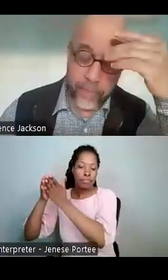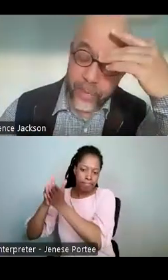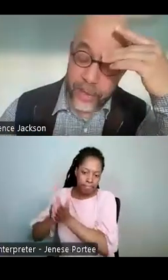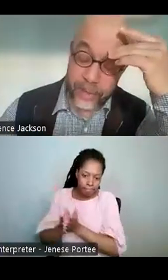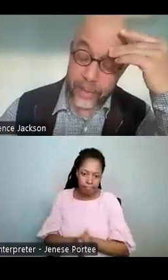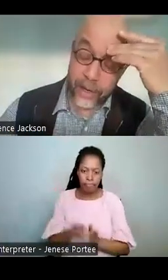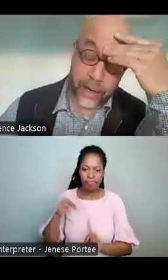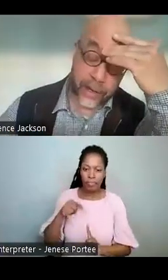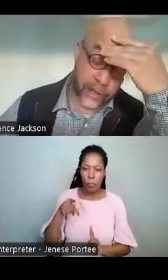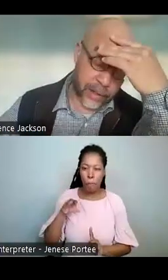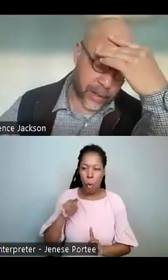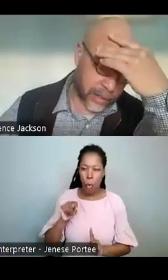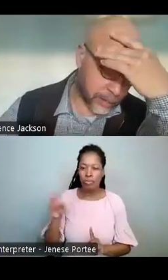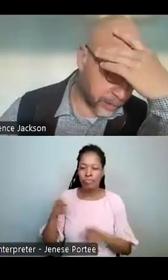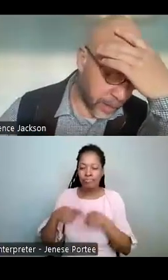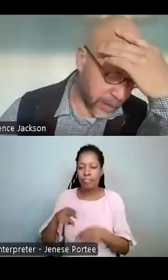at the